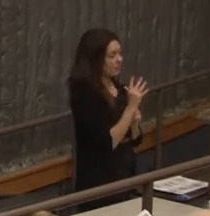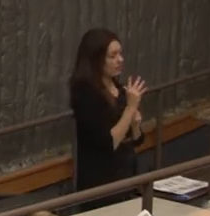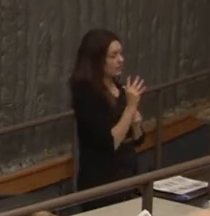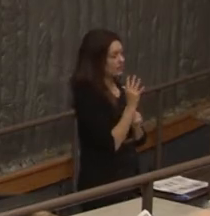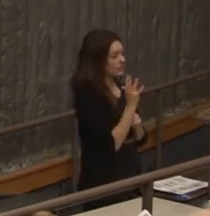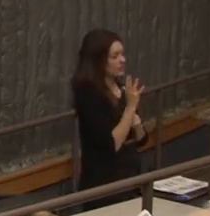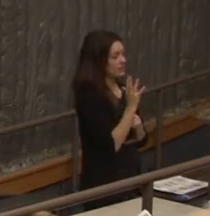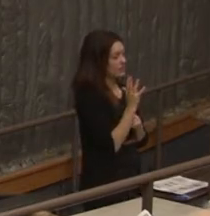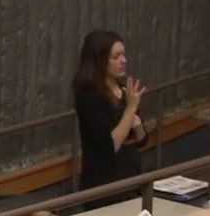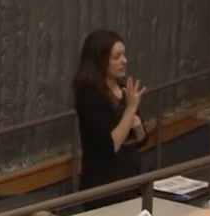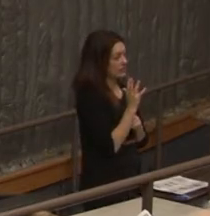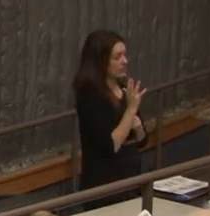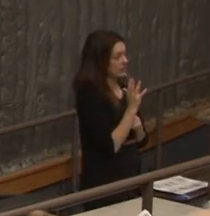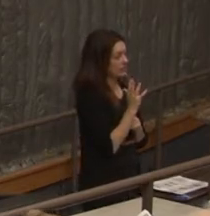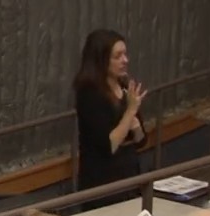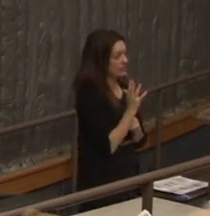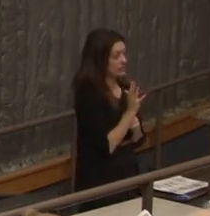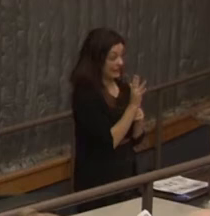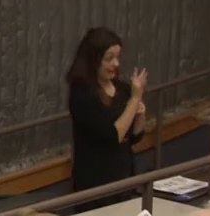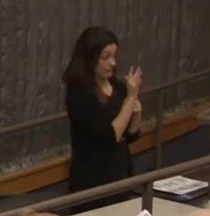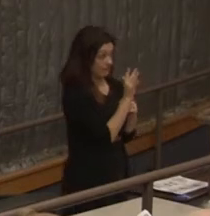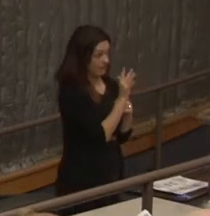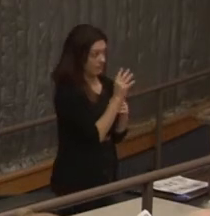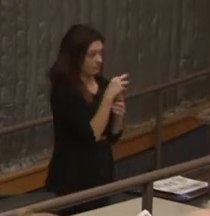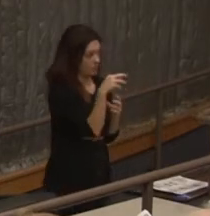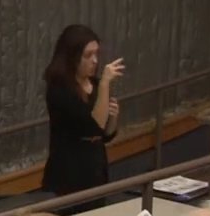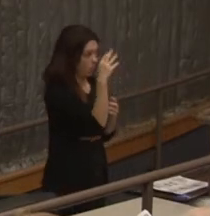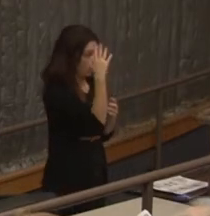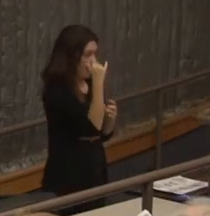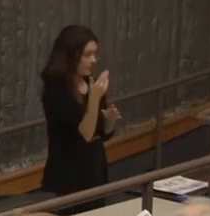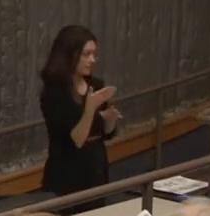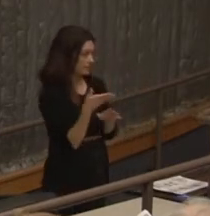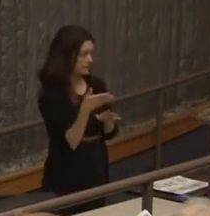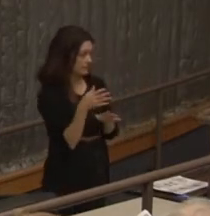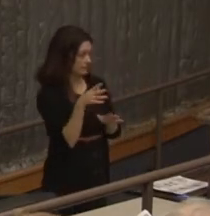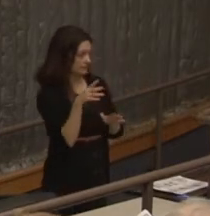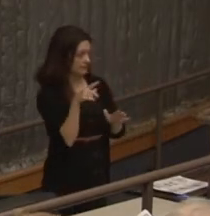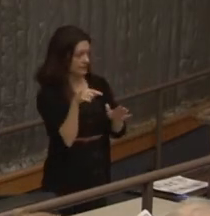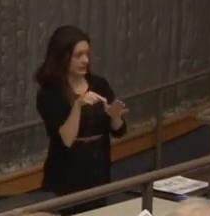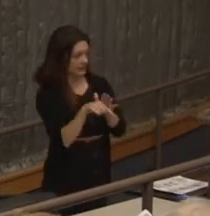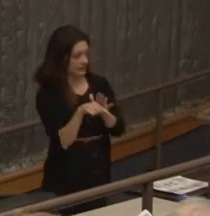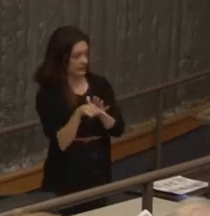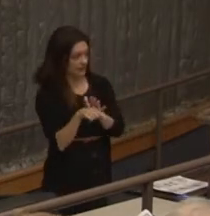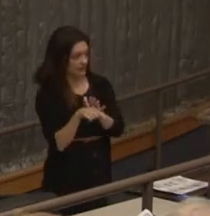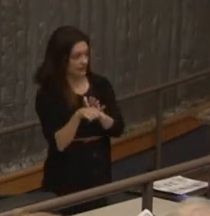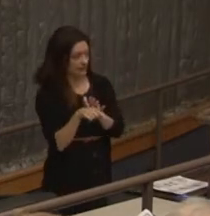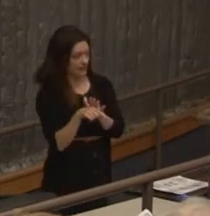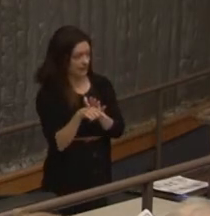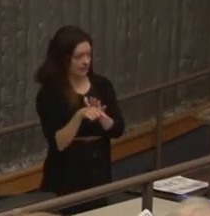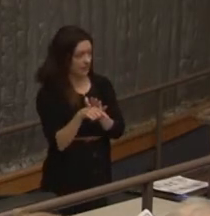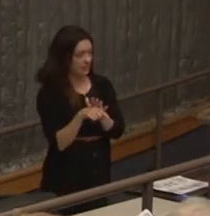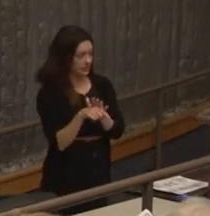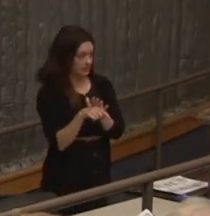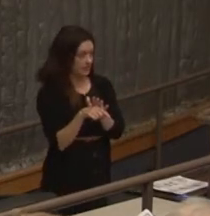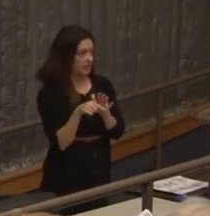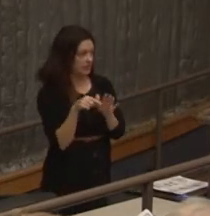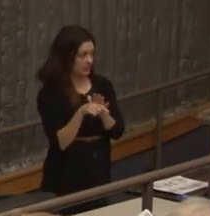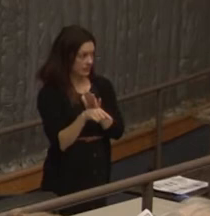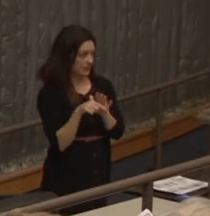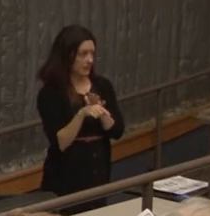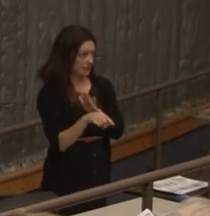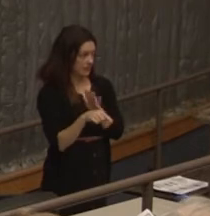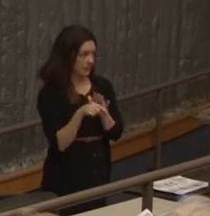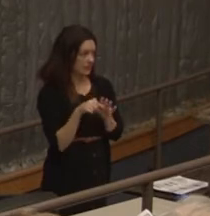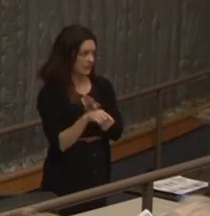smoke represents, because the Jews in the death camps, once they were put in the crematorium, went up